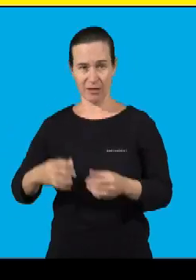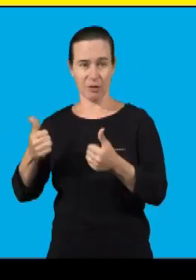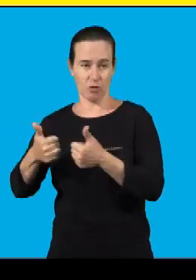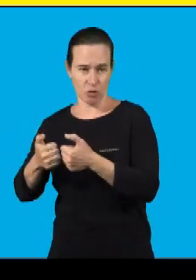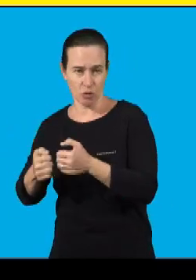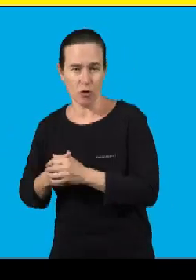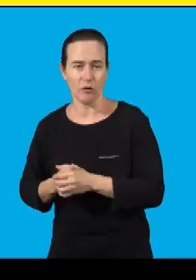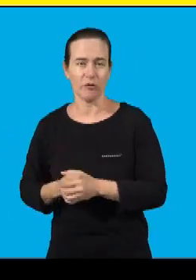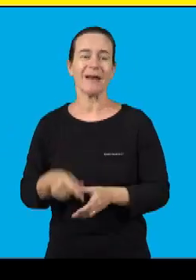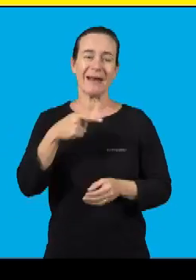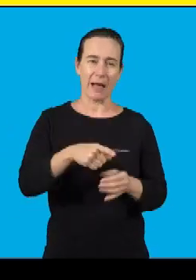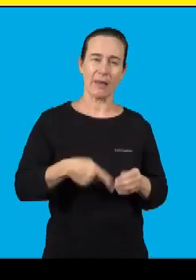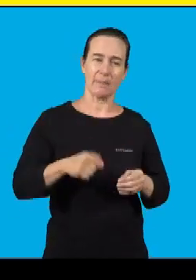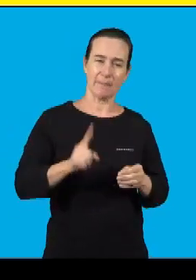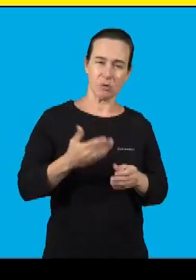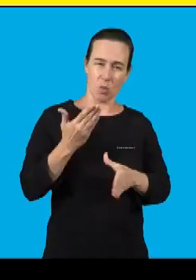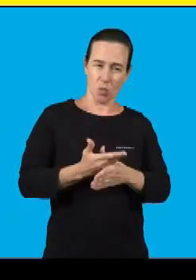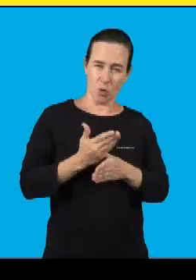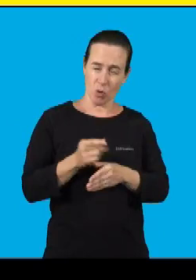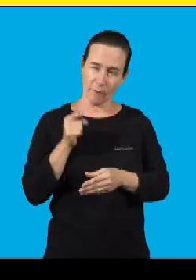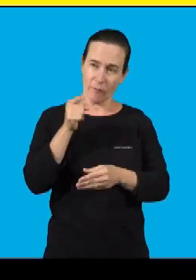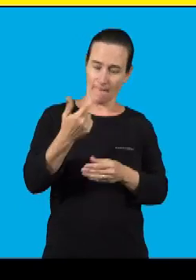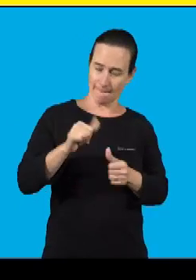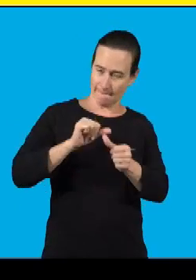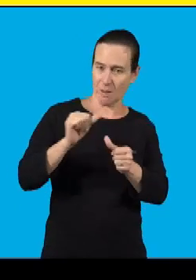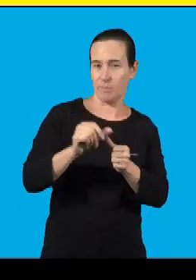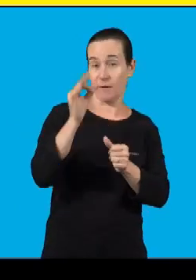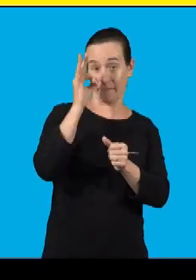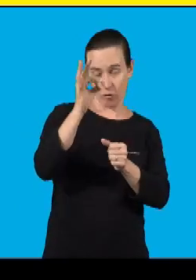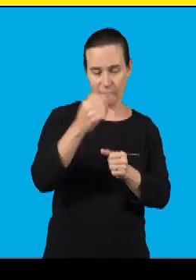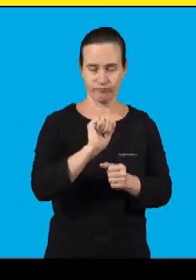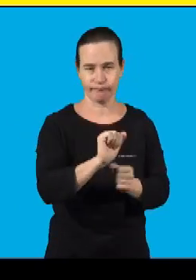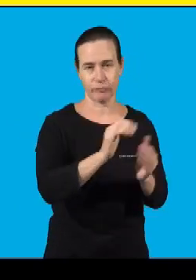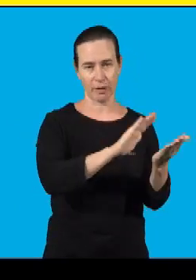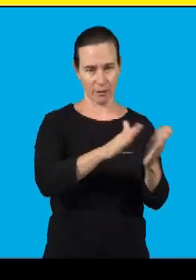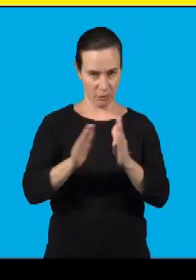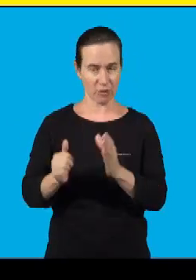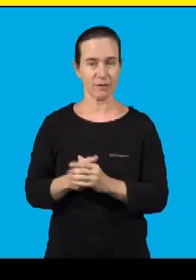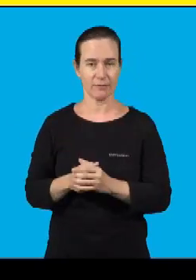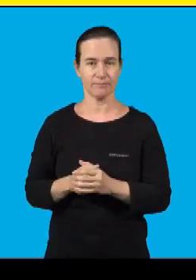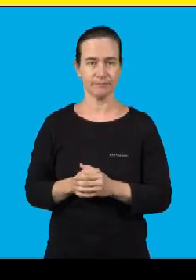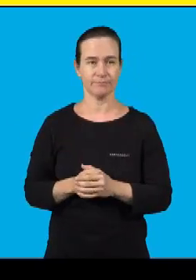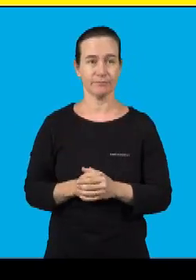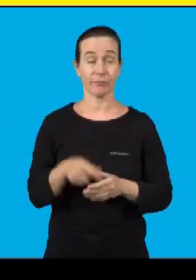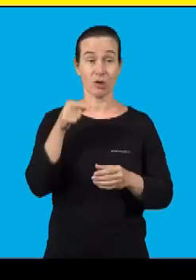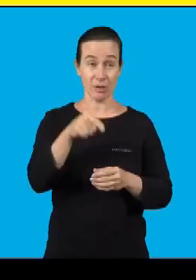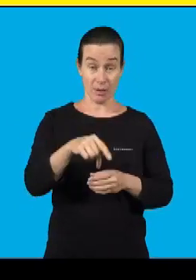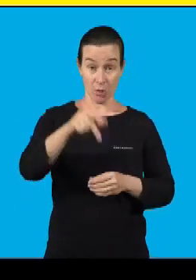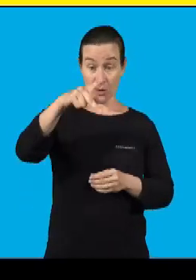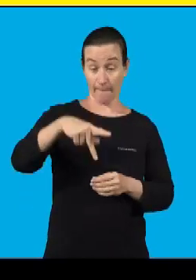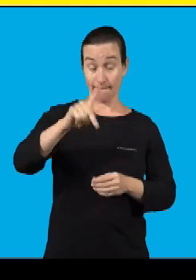and James Jarvis work towards a better future for their community. Now, please take note how plot